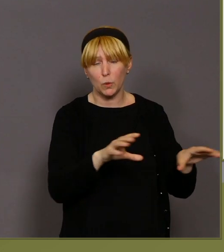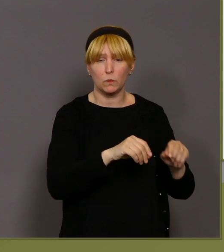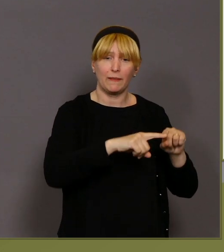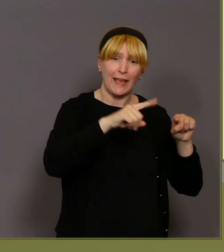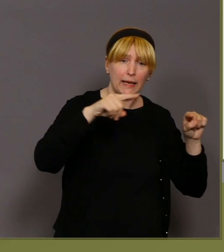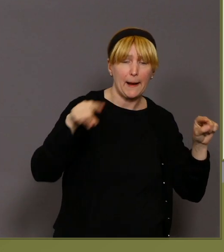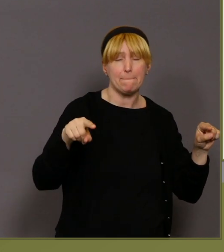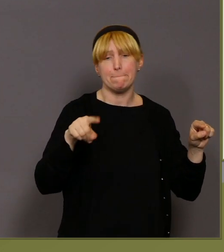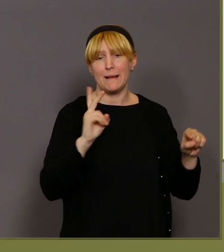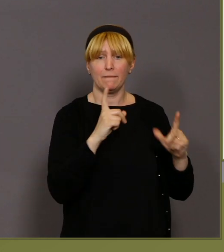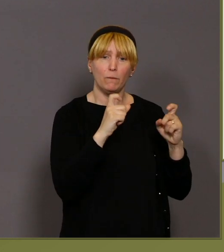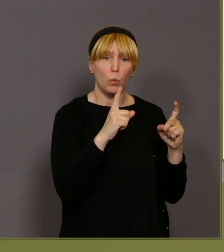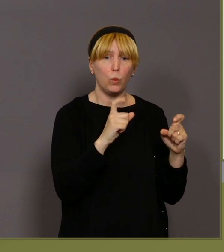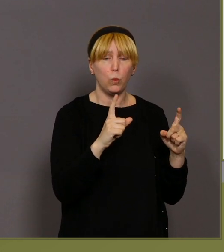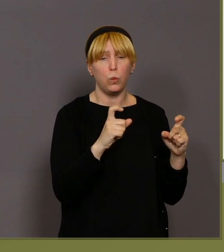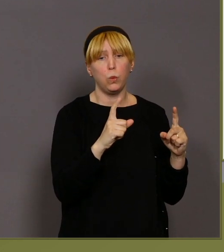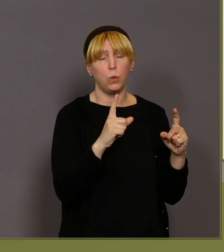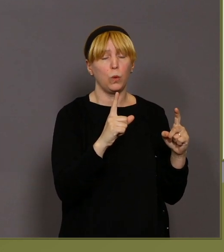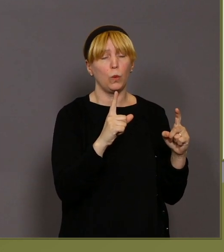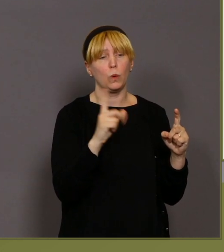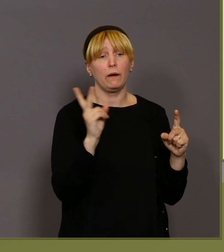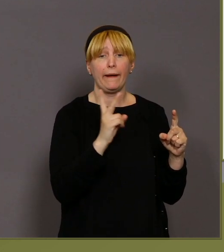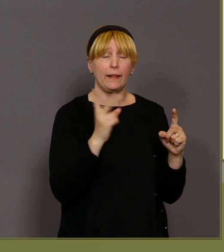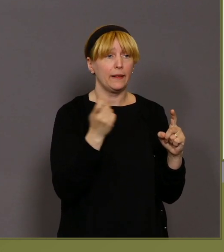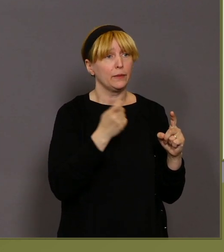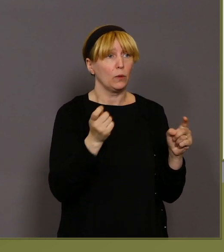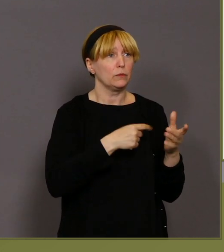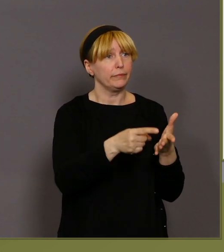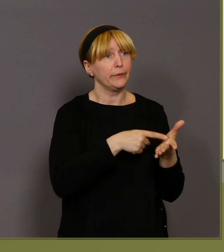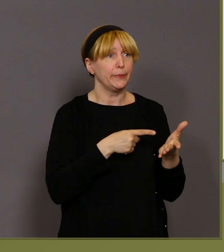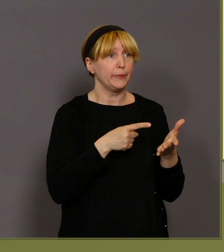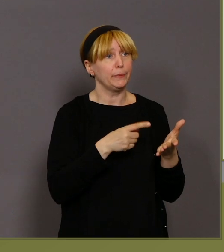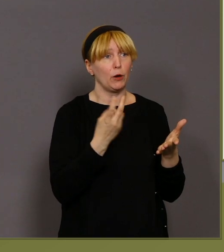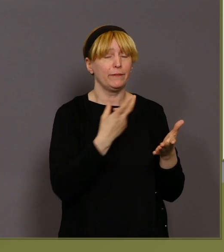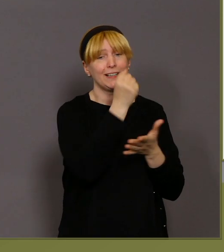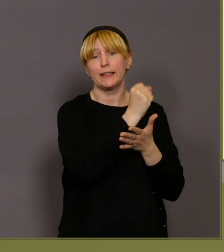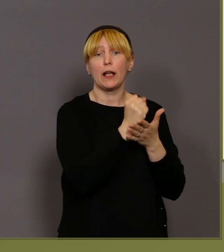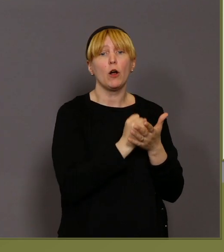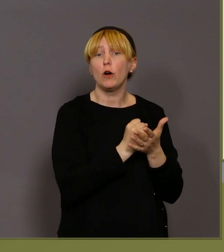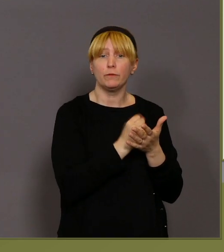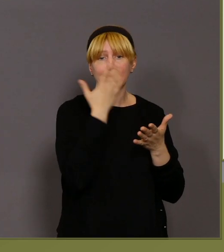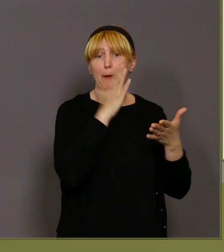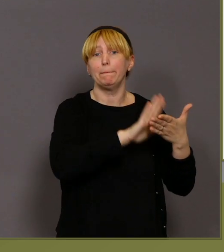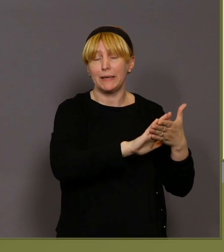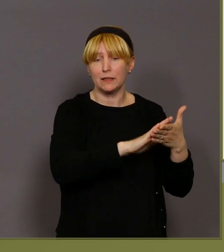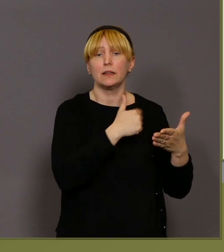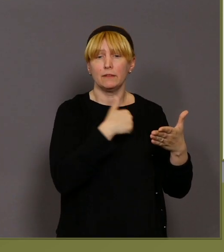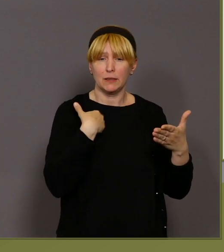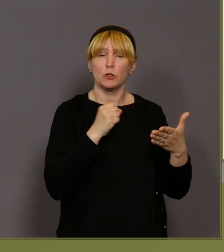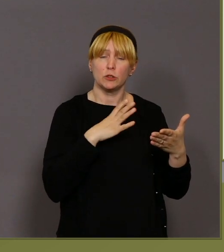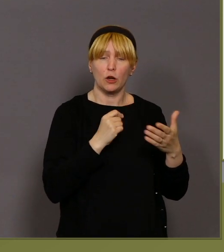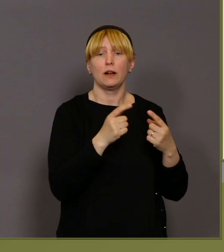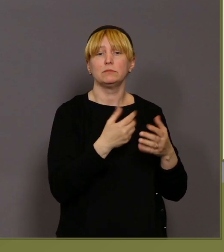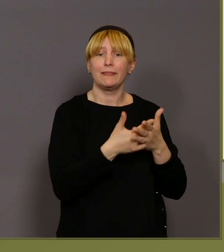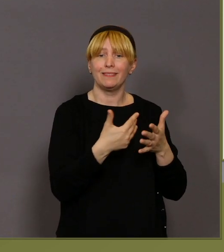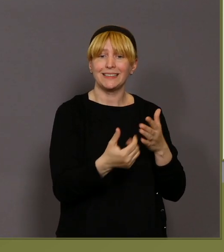diagrams, photos, or any kind of graphics, we need to provide a textual alternative